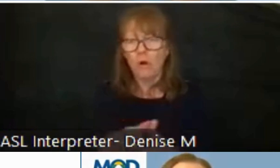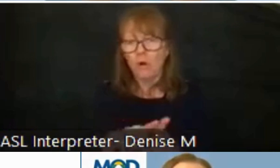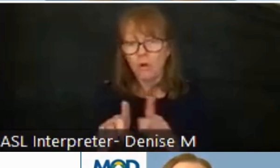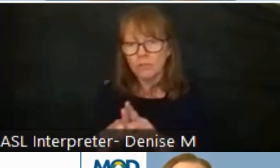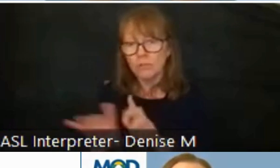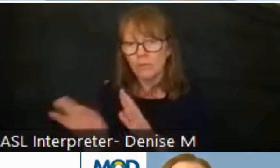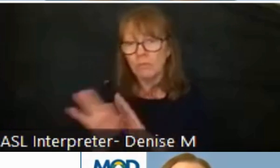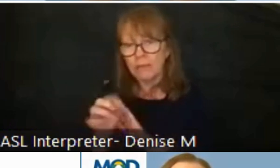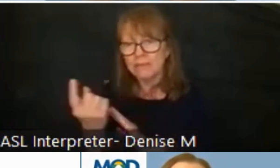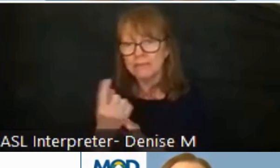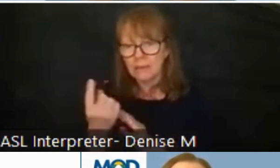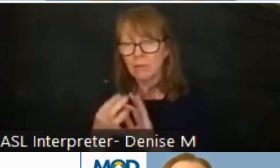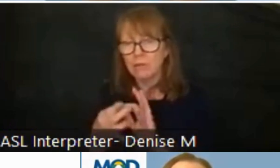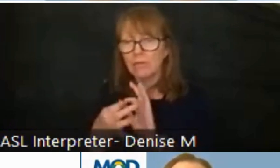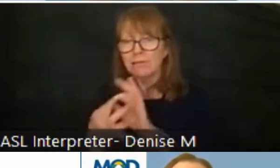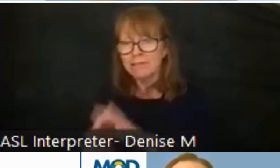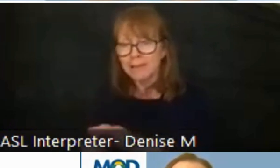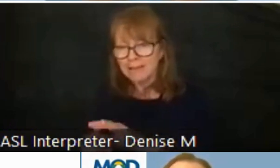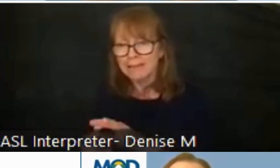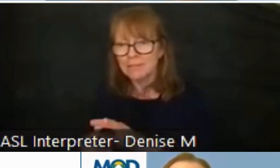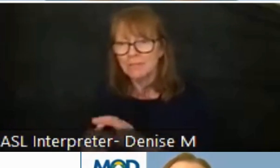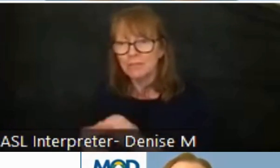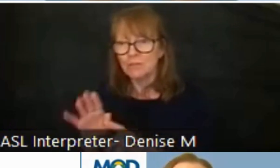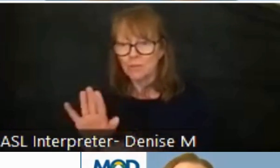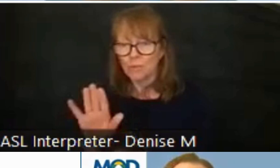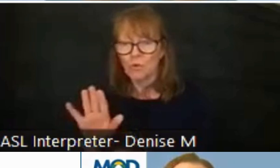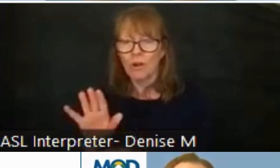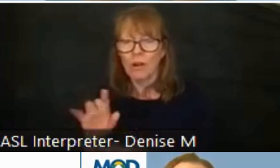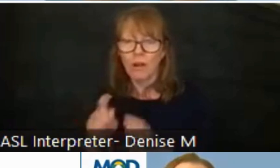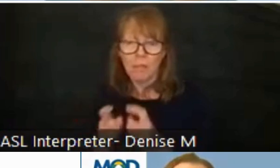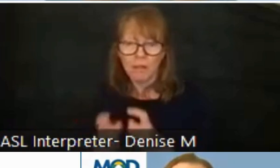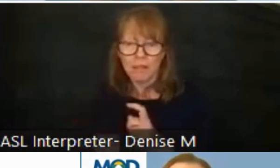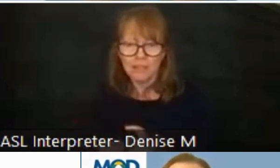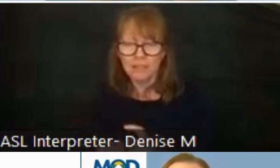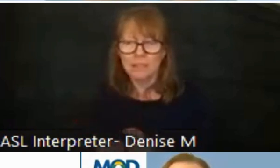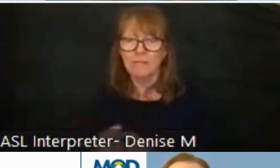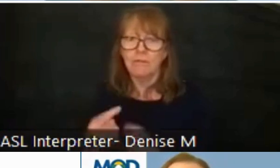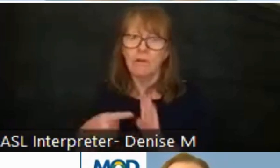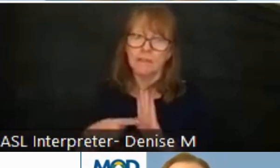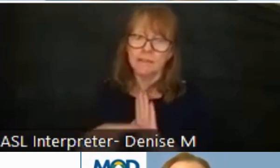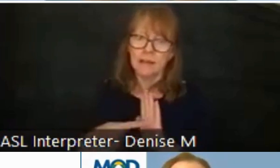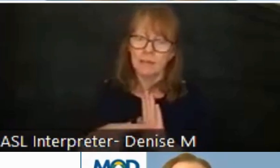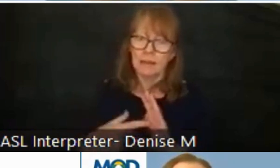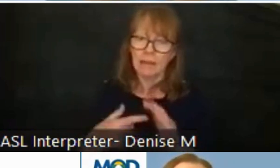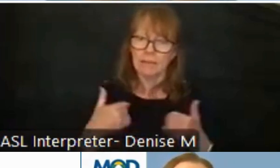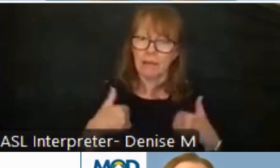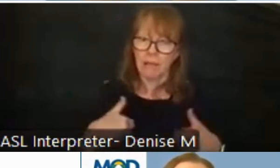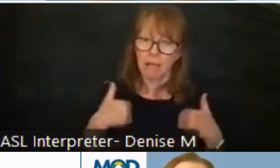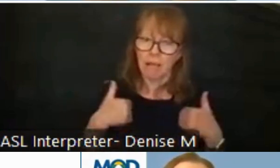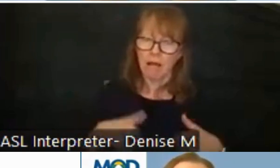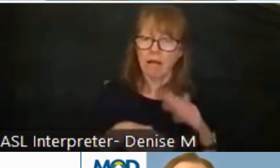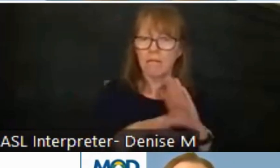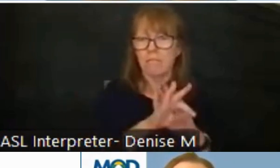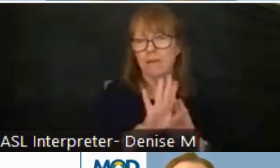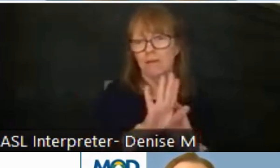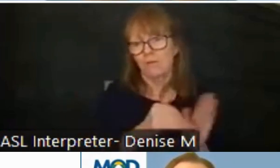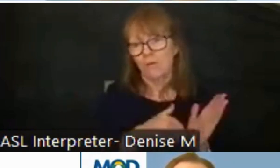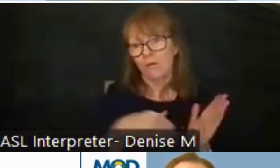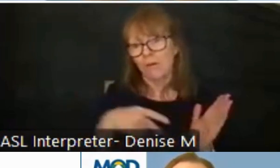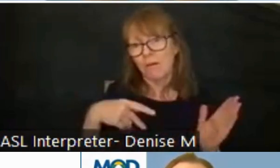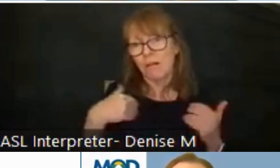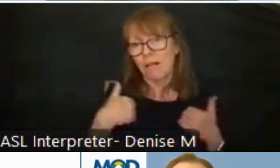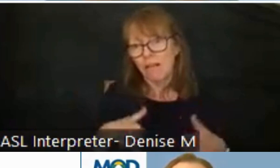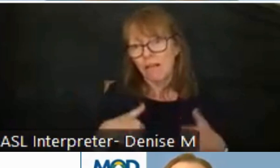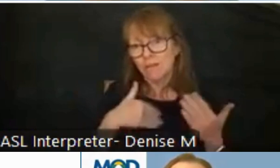the accommodation you're asking for. So for instance, choosing a specialist like a pulmonologist instead of going to a primary care